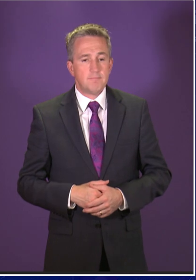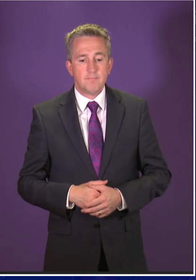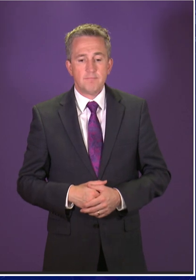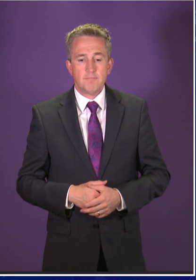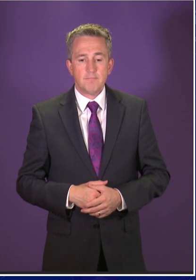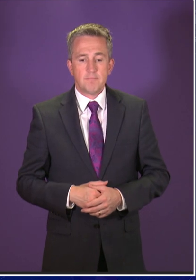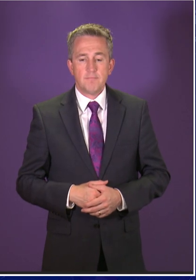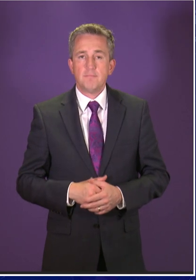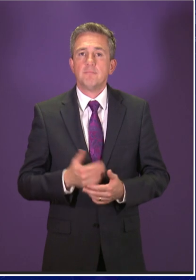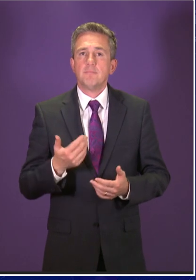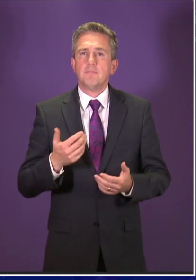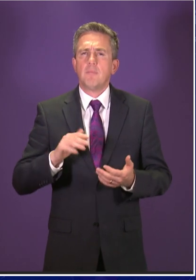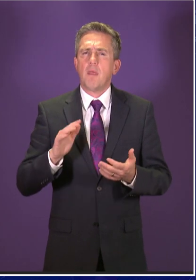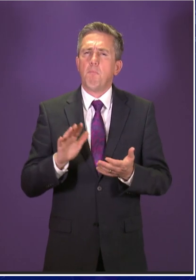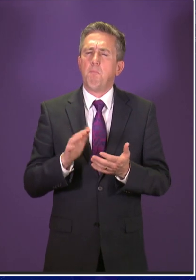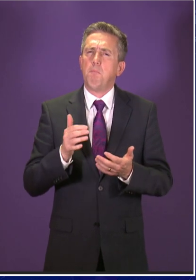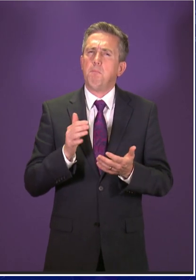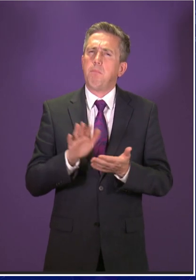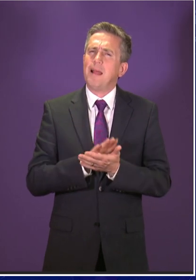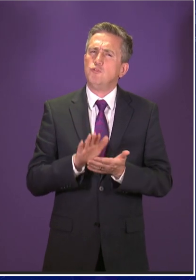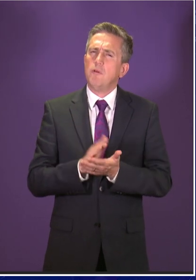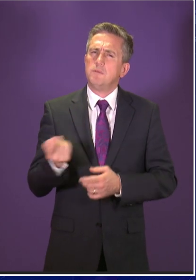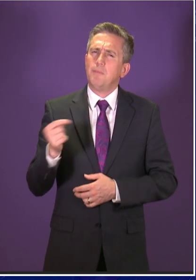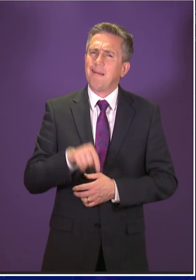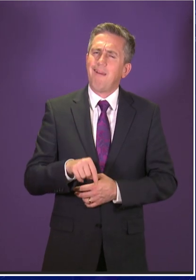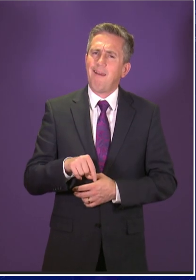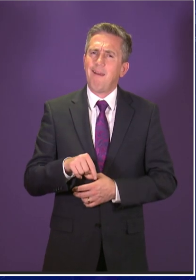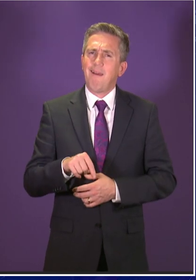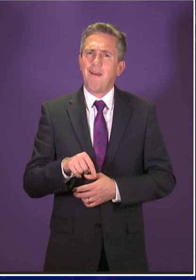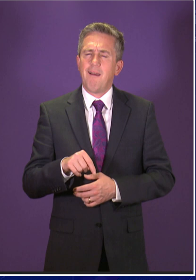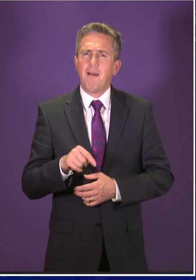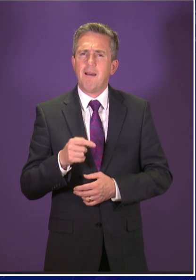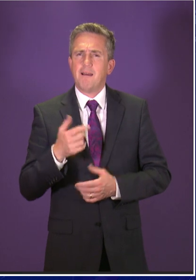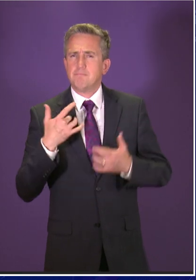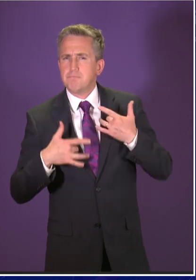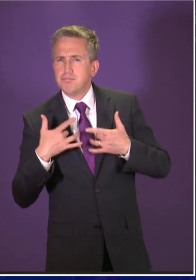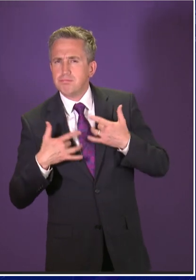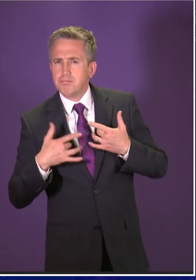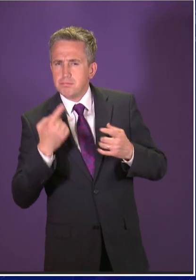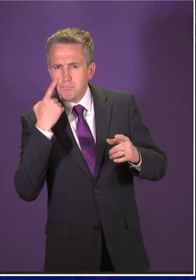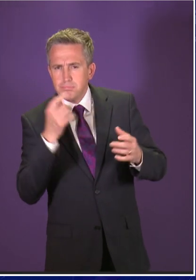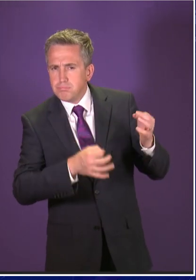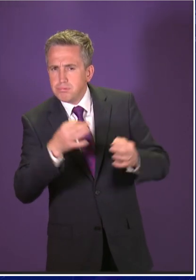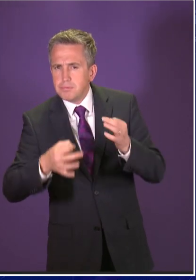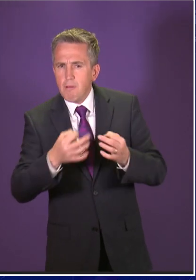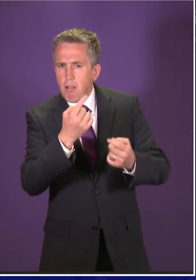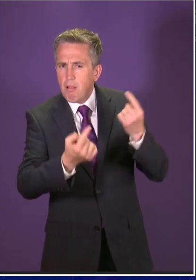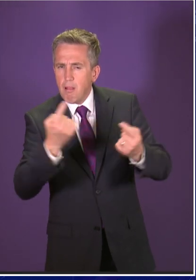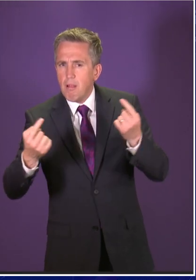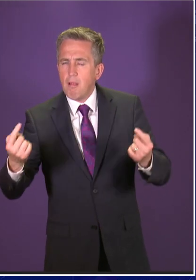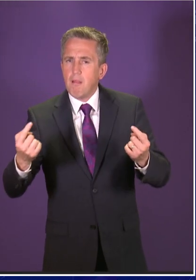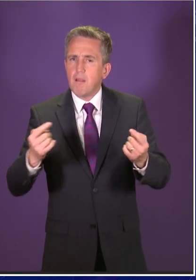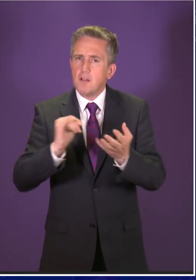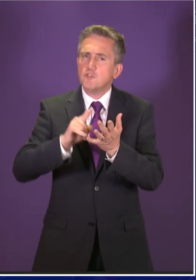Thank you very much. It's a pleasure to be here with you. It's great to hear the greetings from the many political figures here. Sir Jonathan, thank you very much for